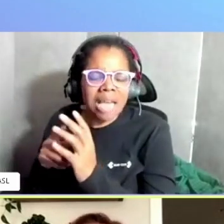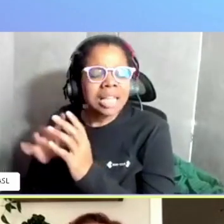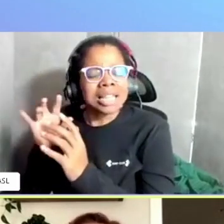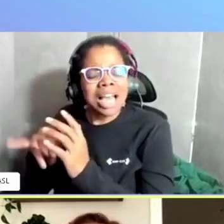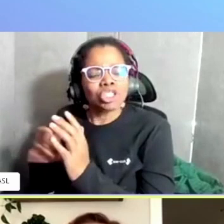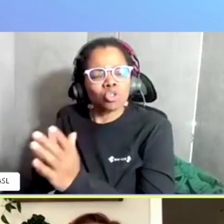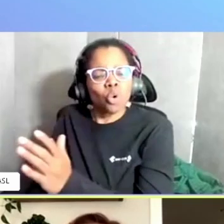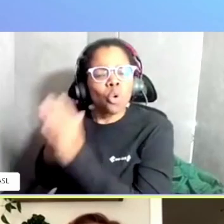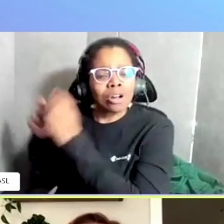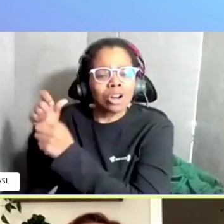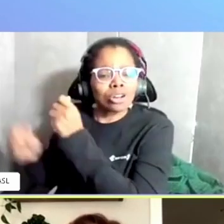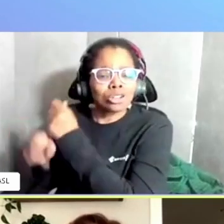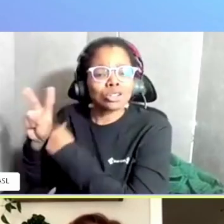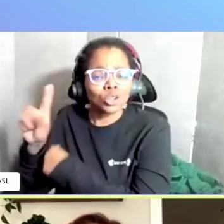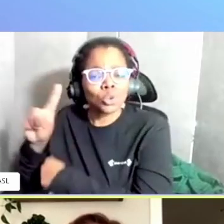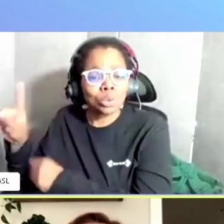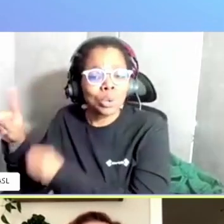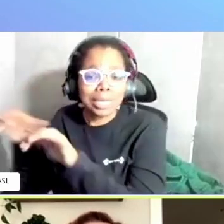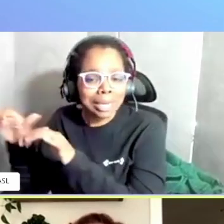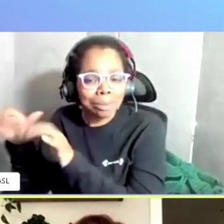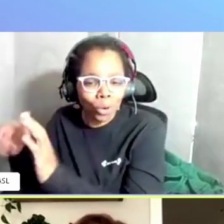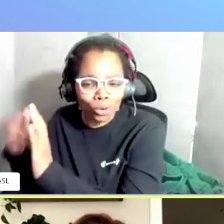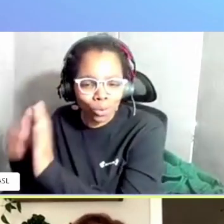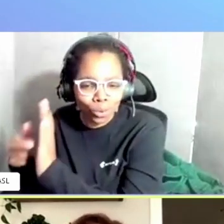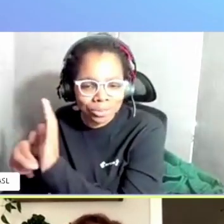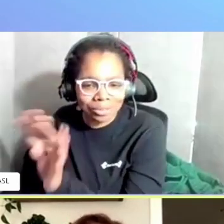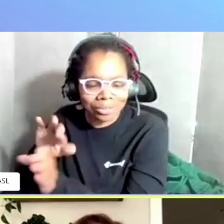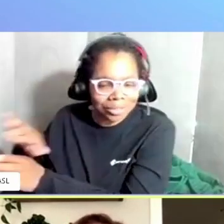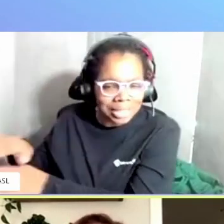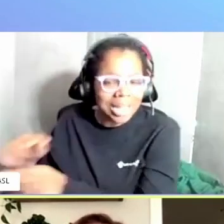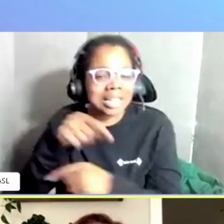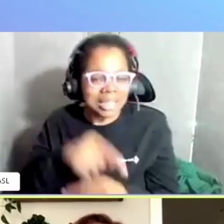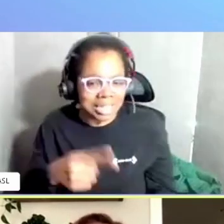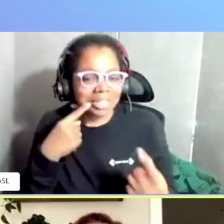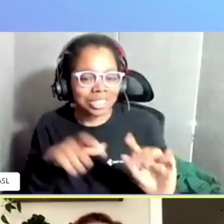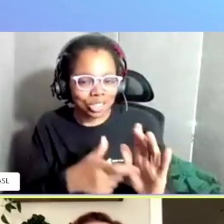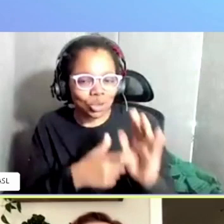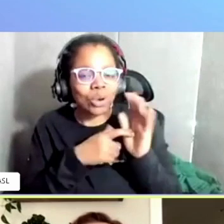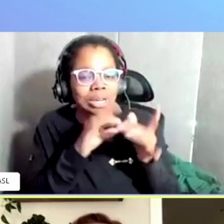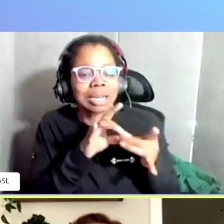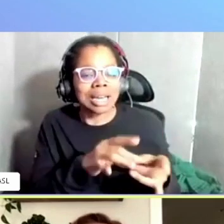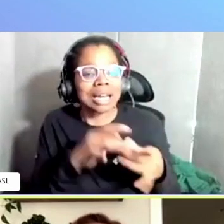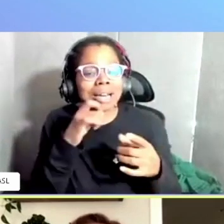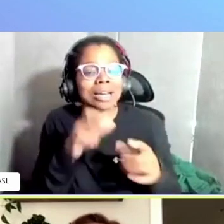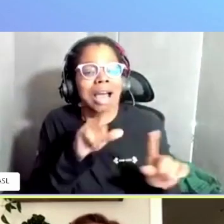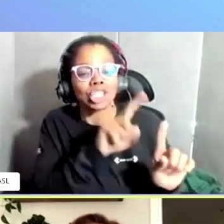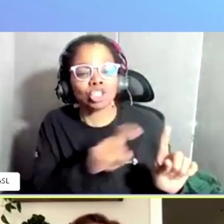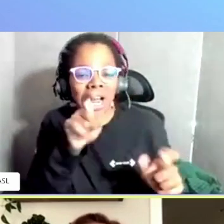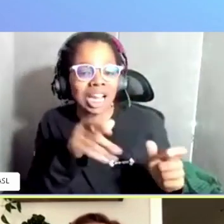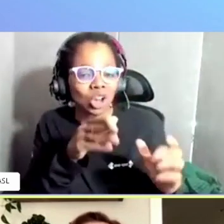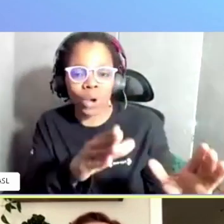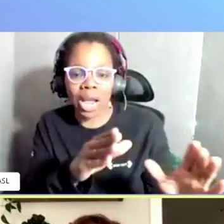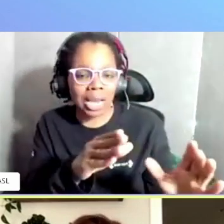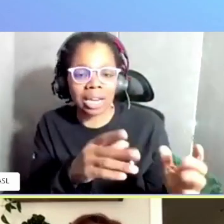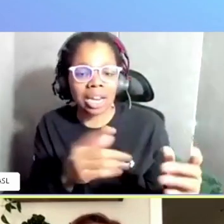required under 211 keyboard. This success criterion is about providing a non-dragging way to do something